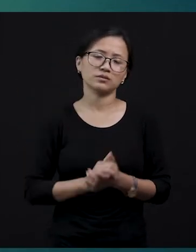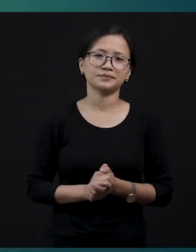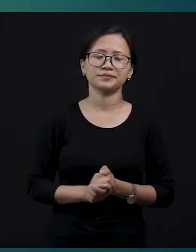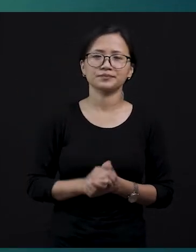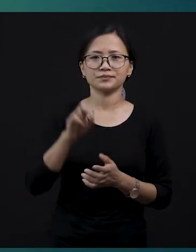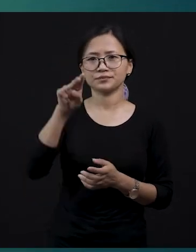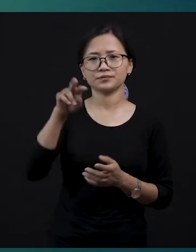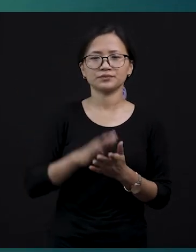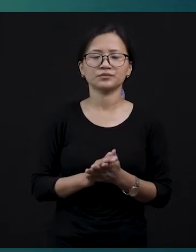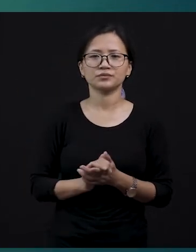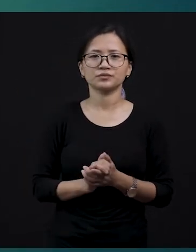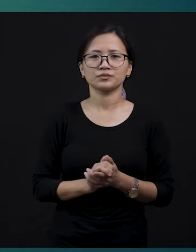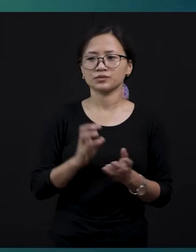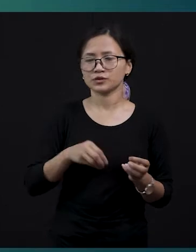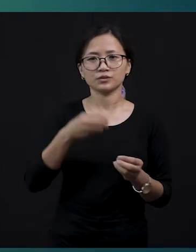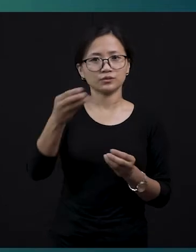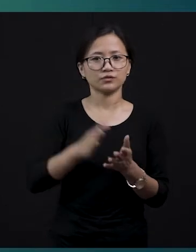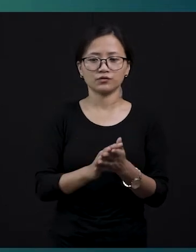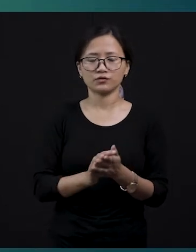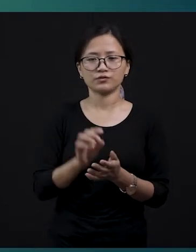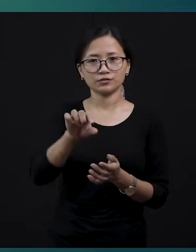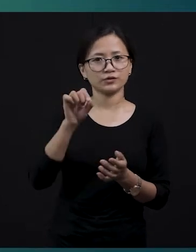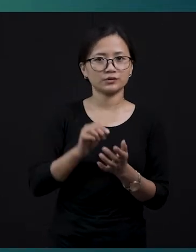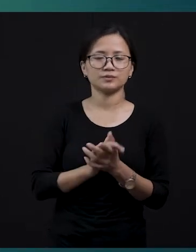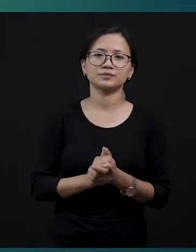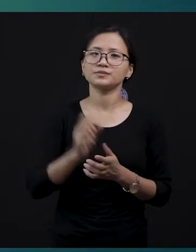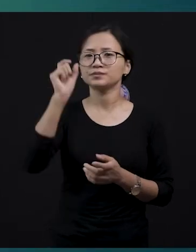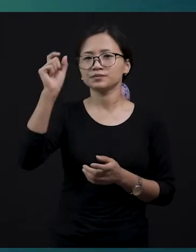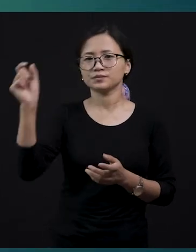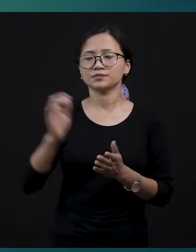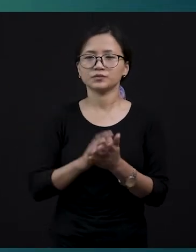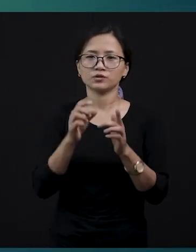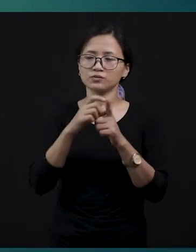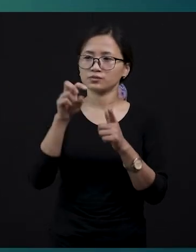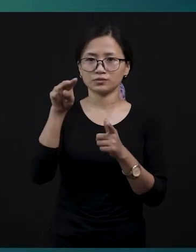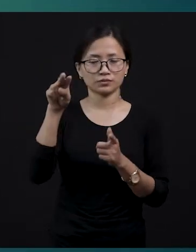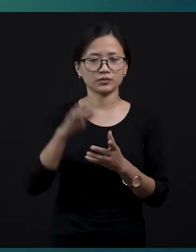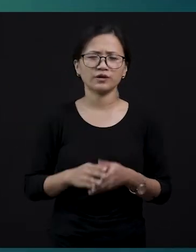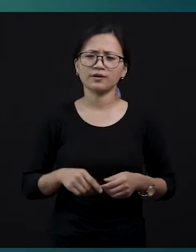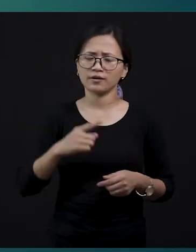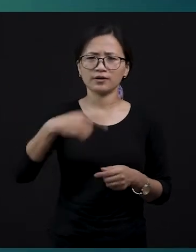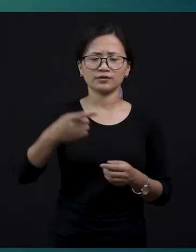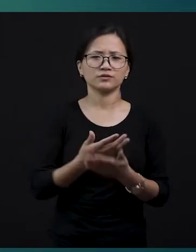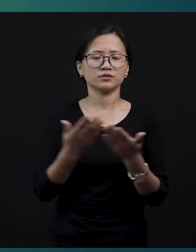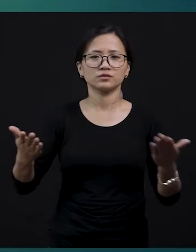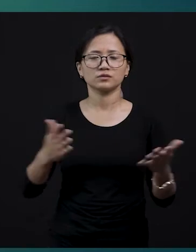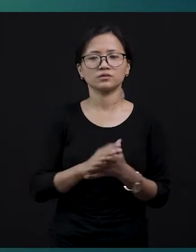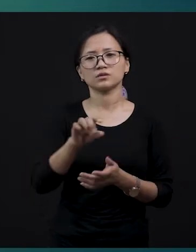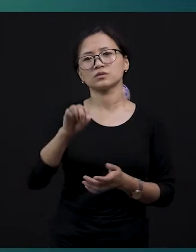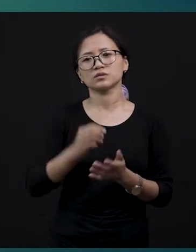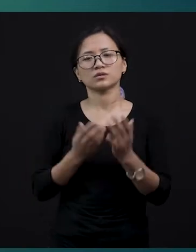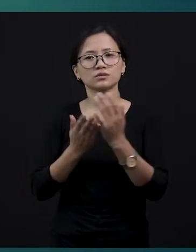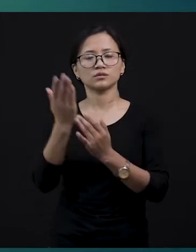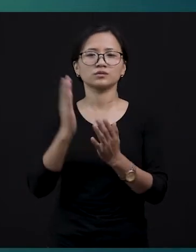meaning, you can find the alphabets and go there, find the word, it will help you. So if everything that I've given here is not enough, you can